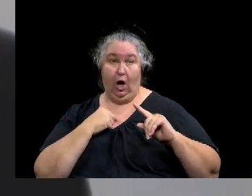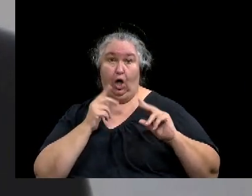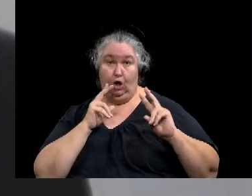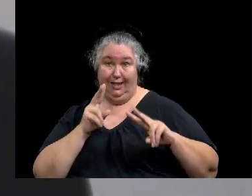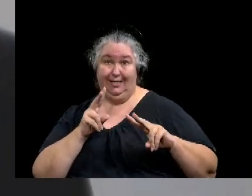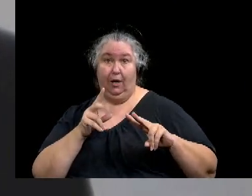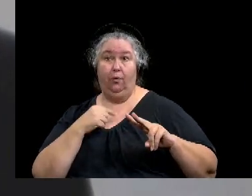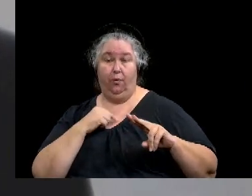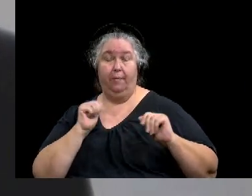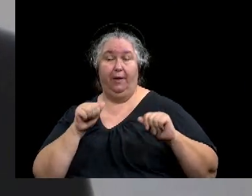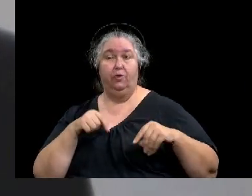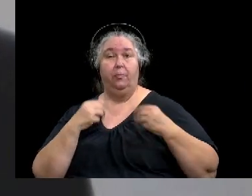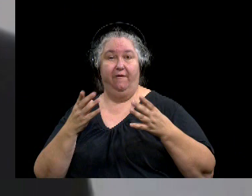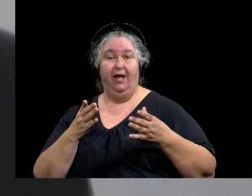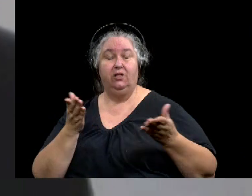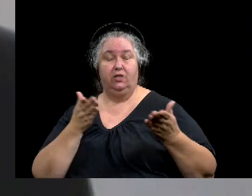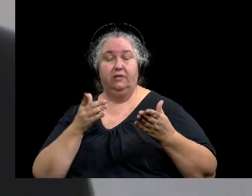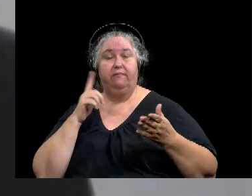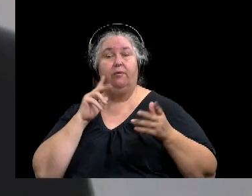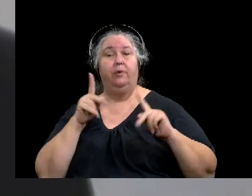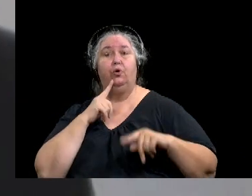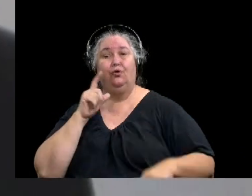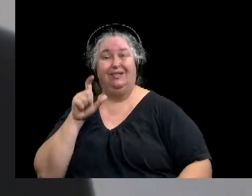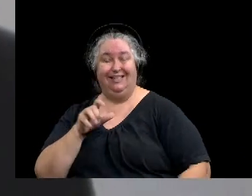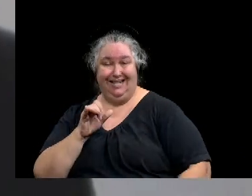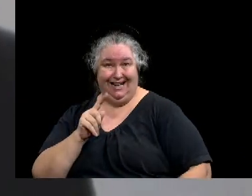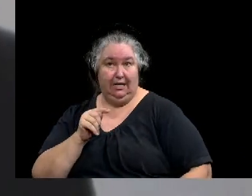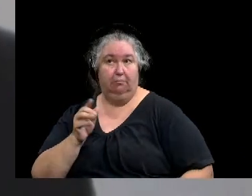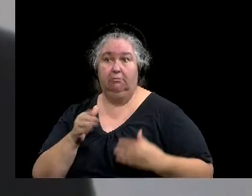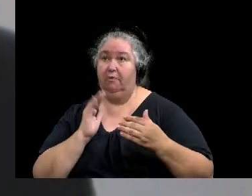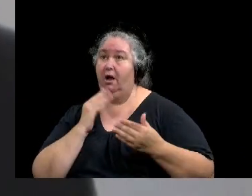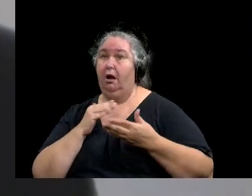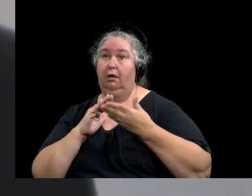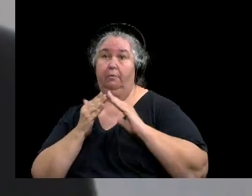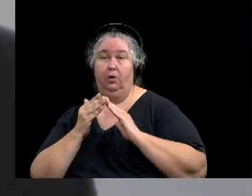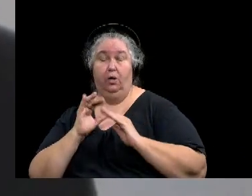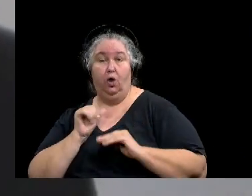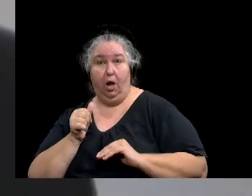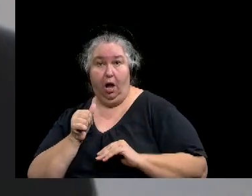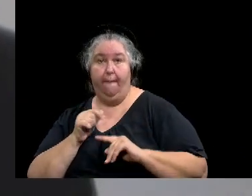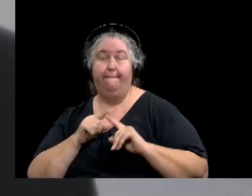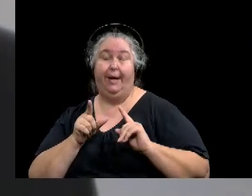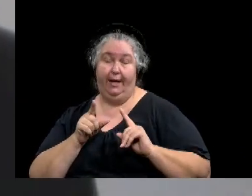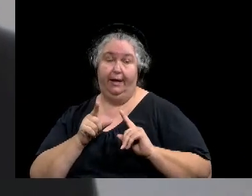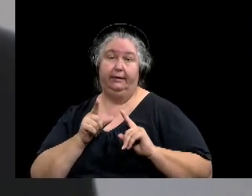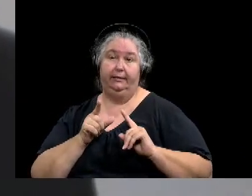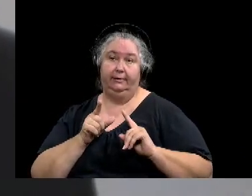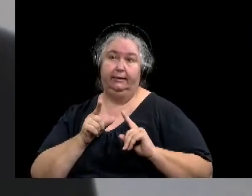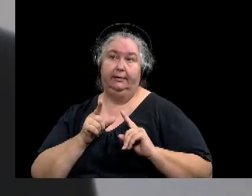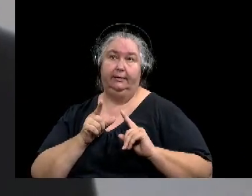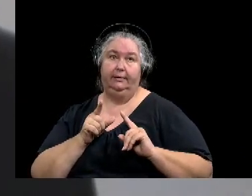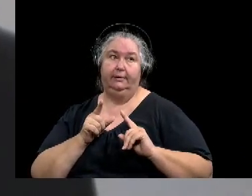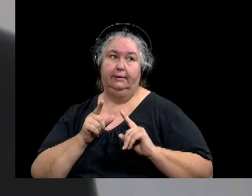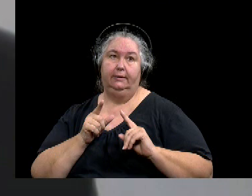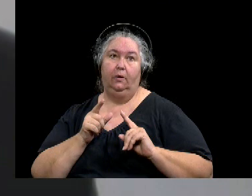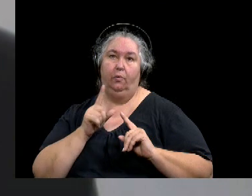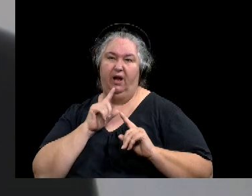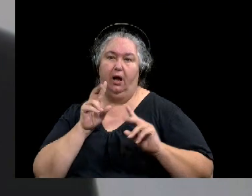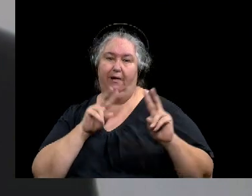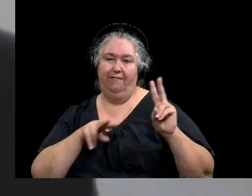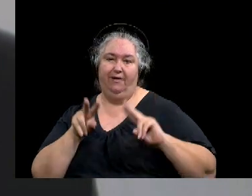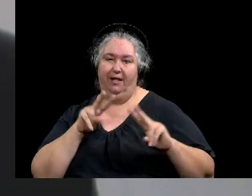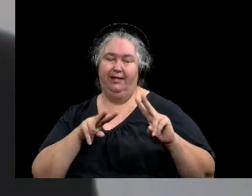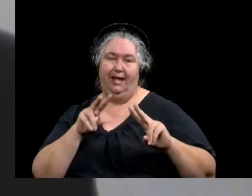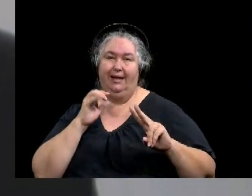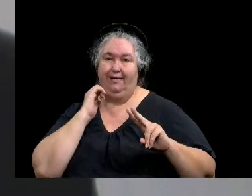we want to be able to provide services to people who need it, whether they're part of our community or not. But we are evaluating that on a daily basis as